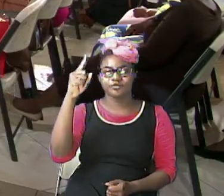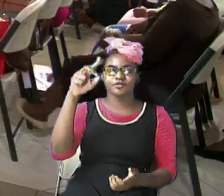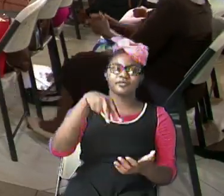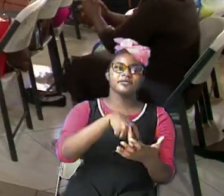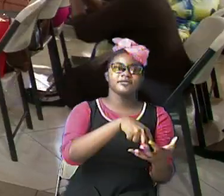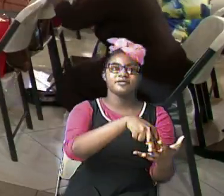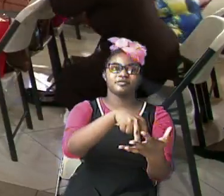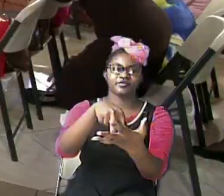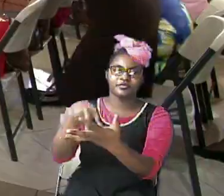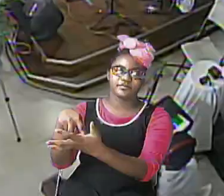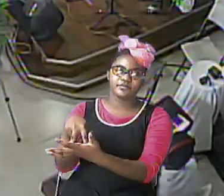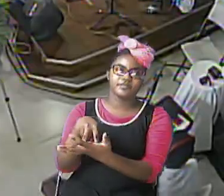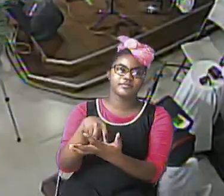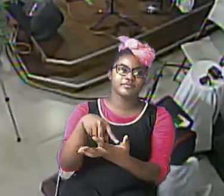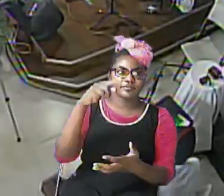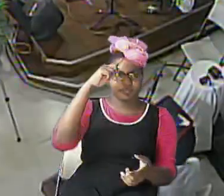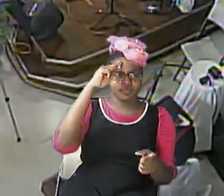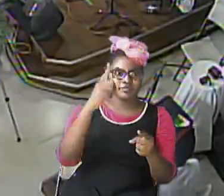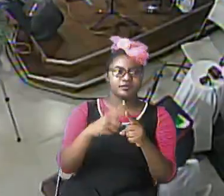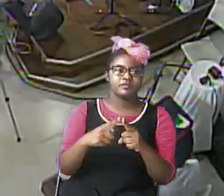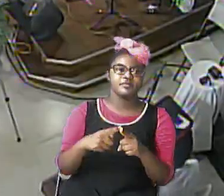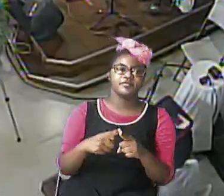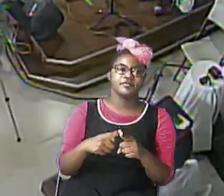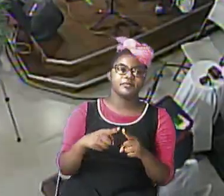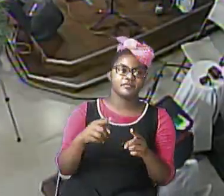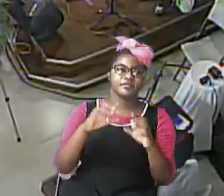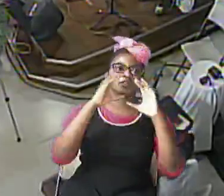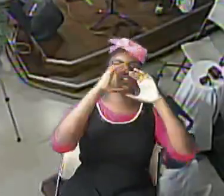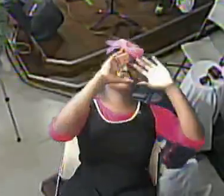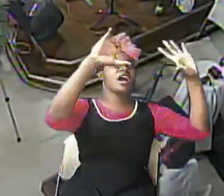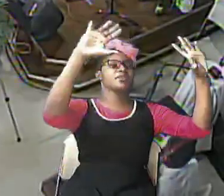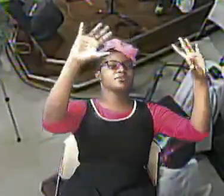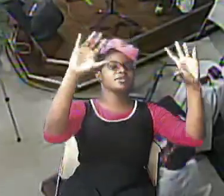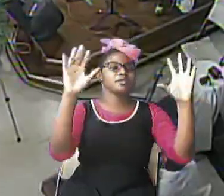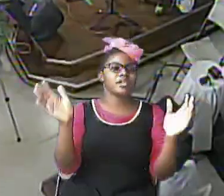feet if you agree with me. And give Him a shout of praise.